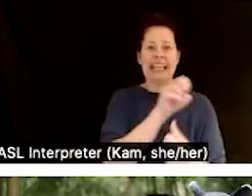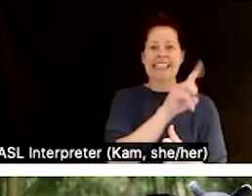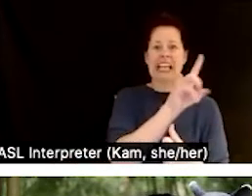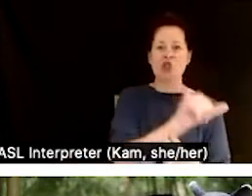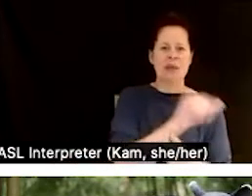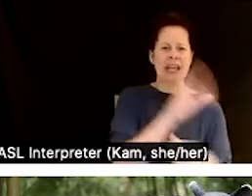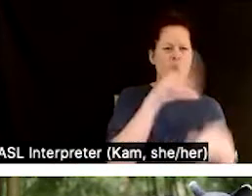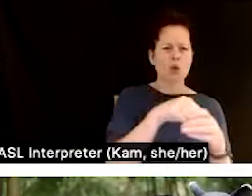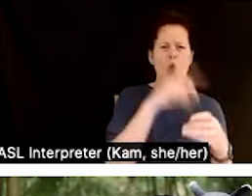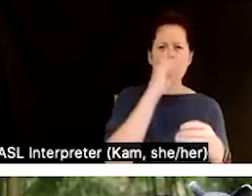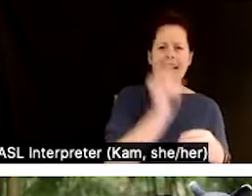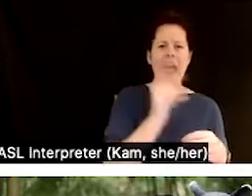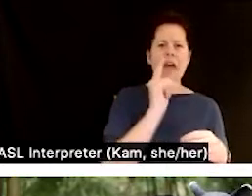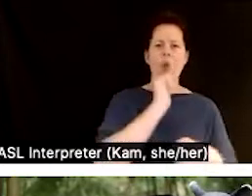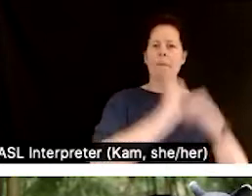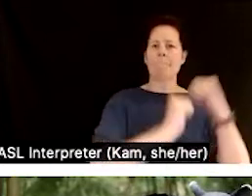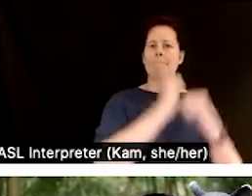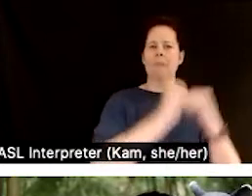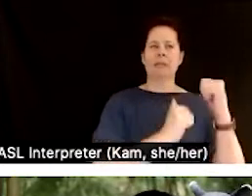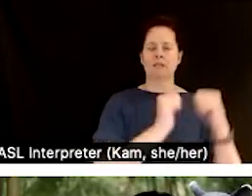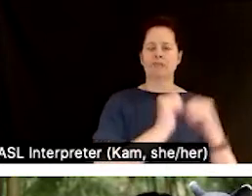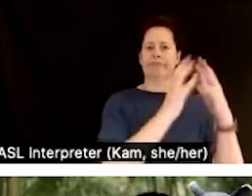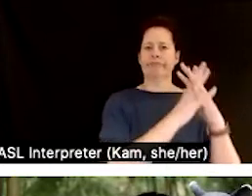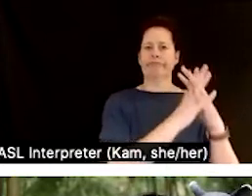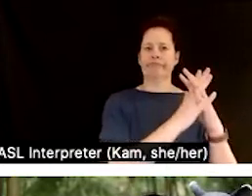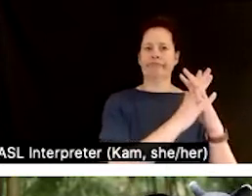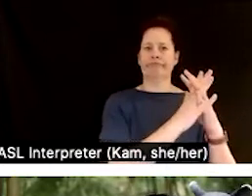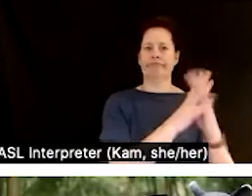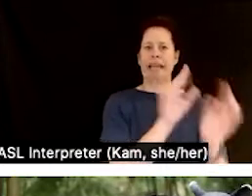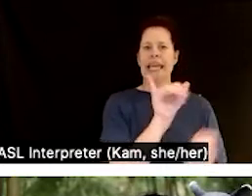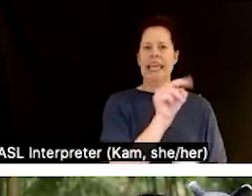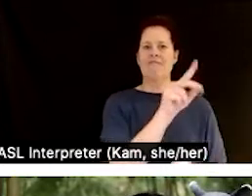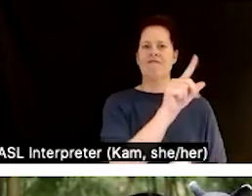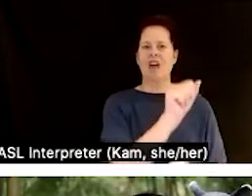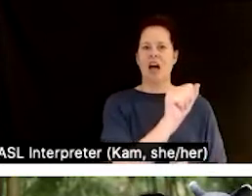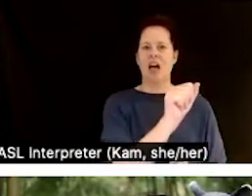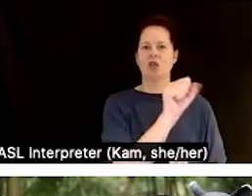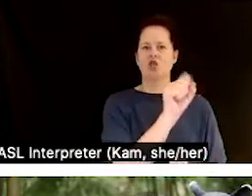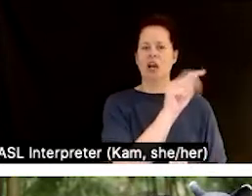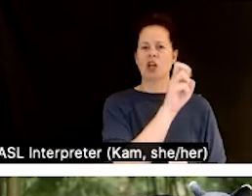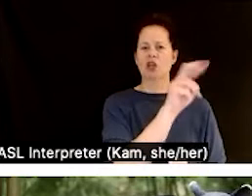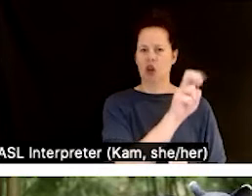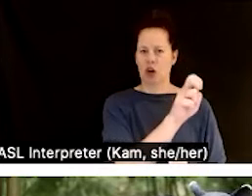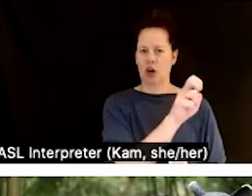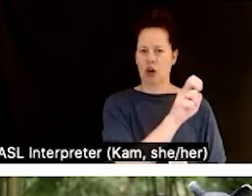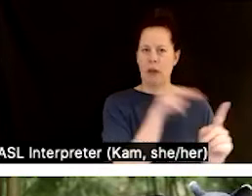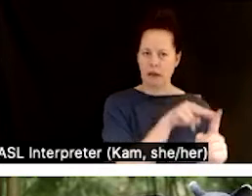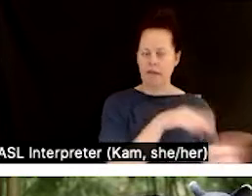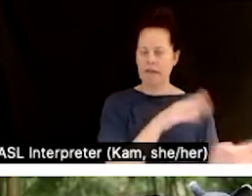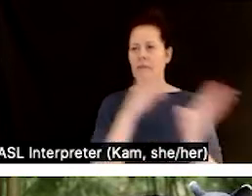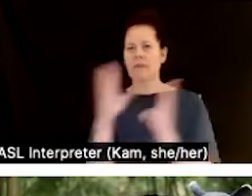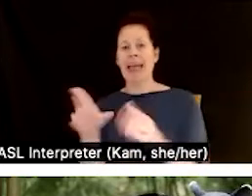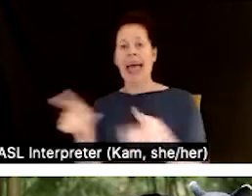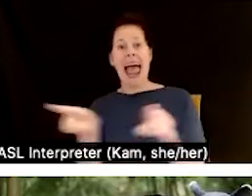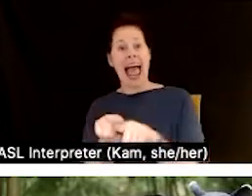infrastructure perspective, from a employee, so those with neurodivergence and how they interacted